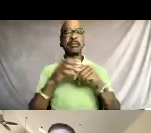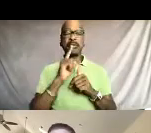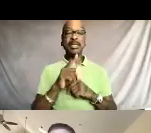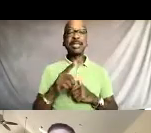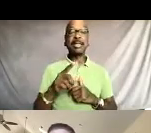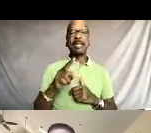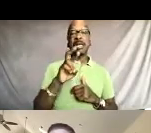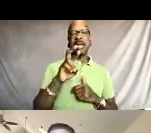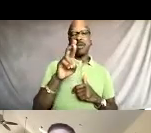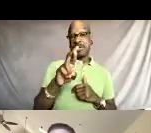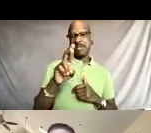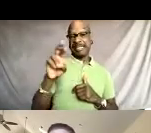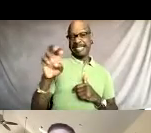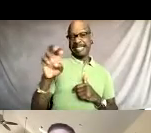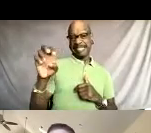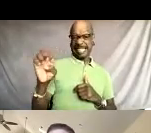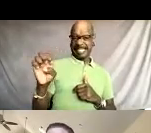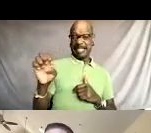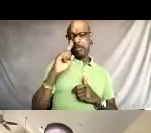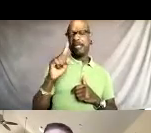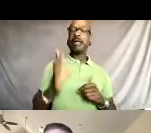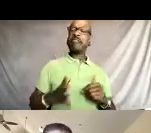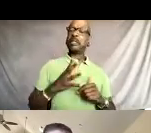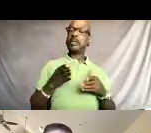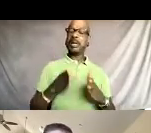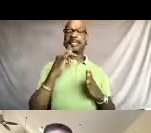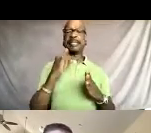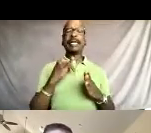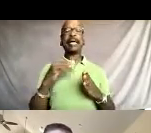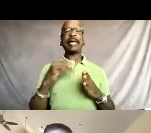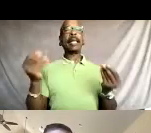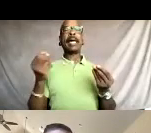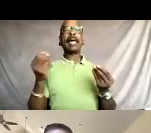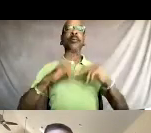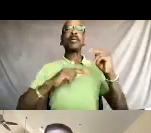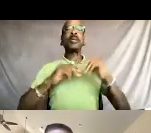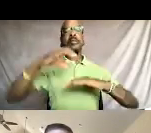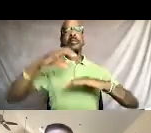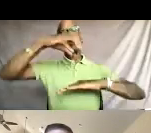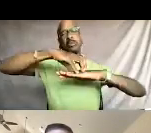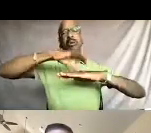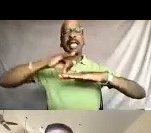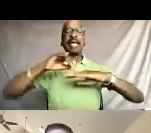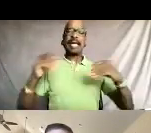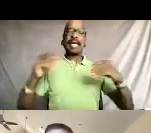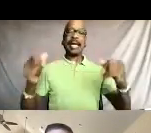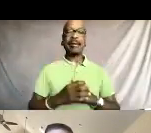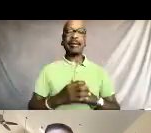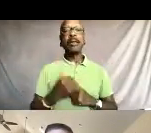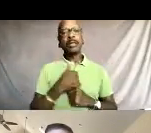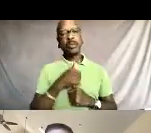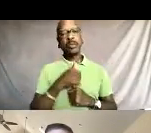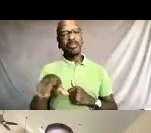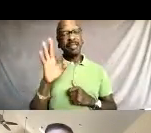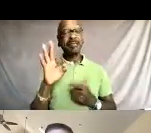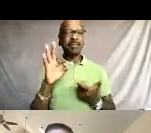the buildings on top. And well, just by getting to this far, we found our first problem. The main benefit that